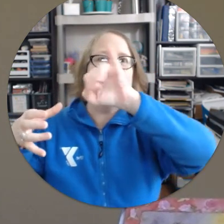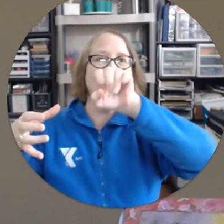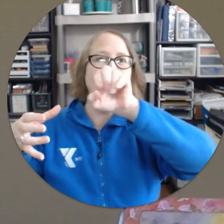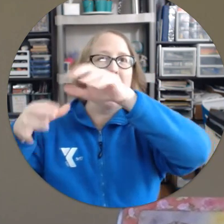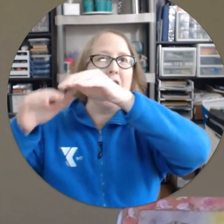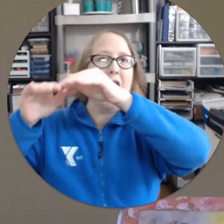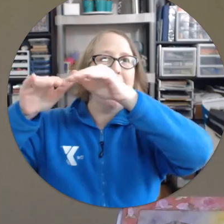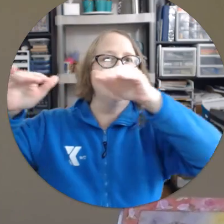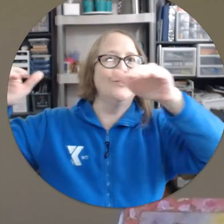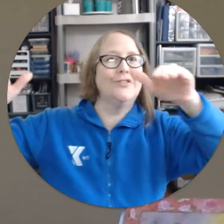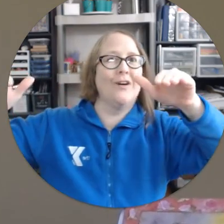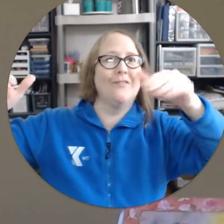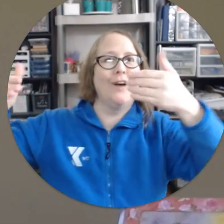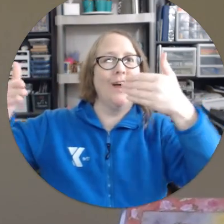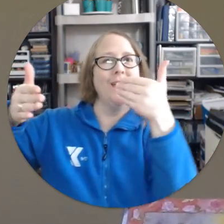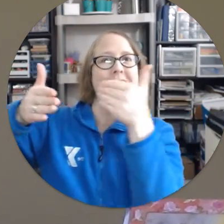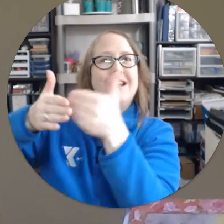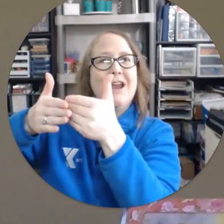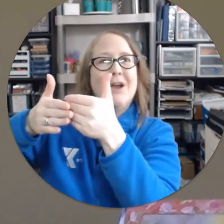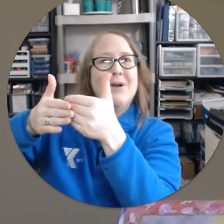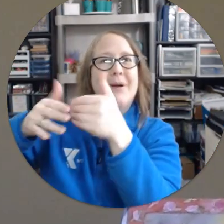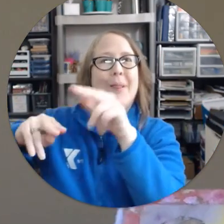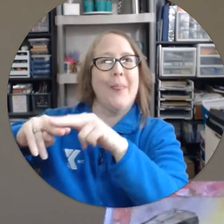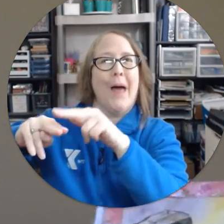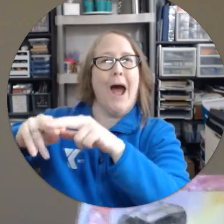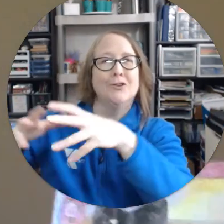shelf near our chair.